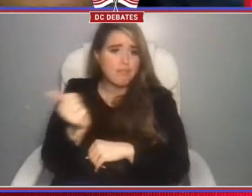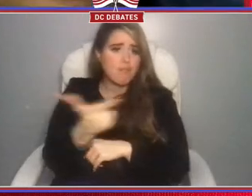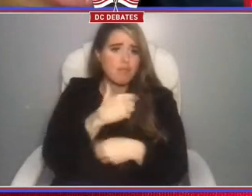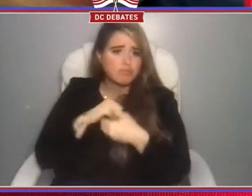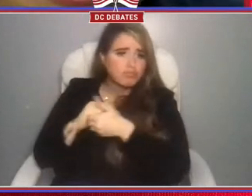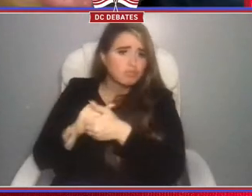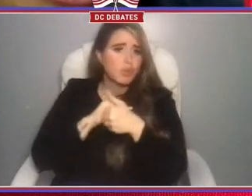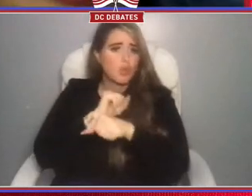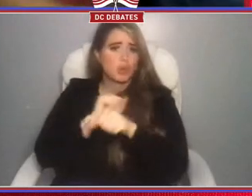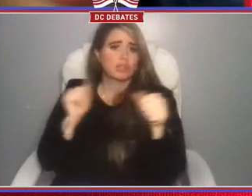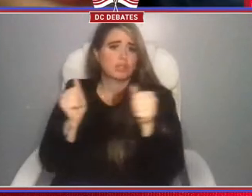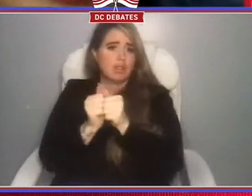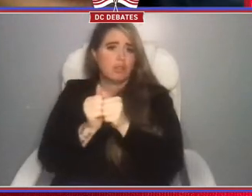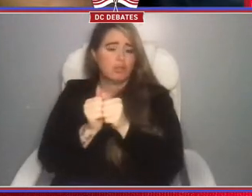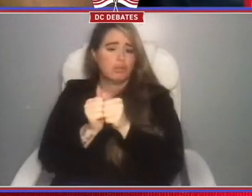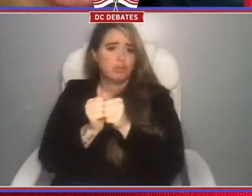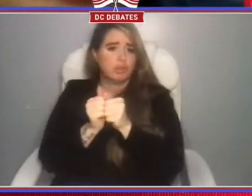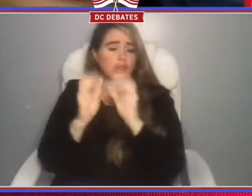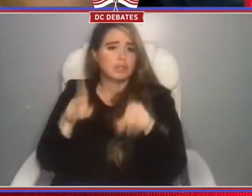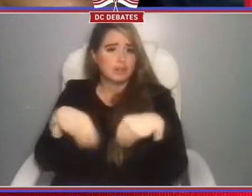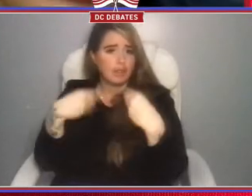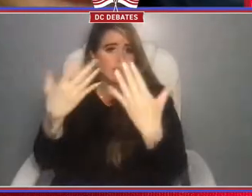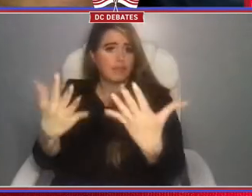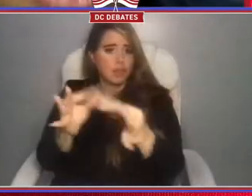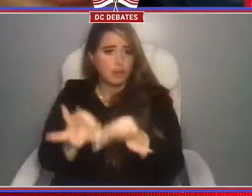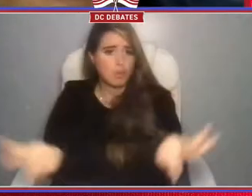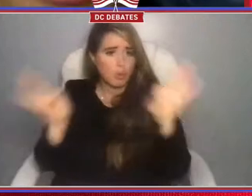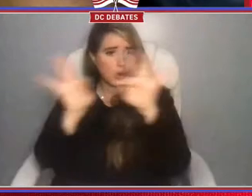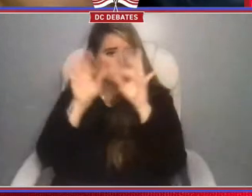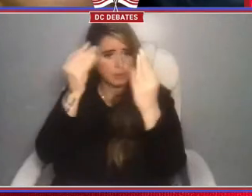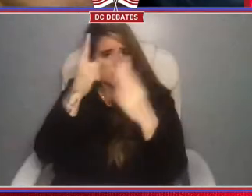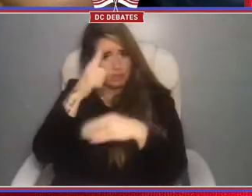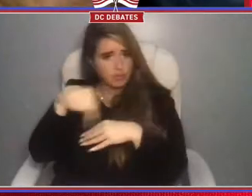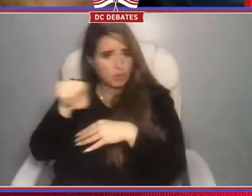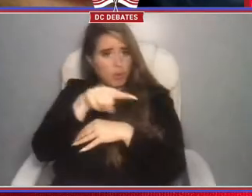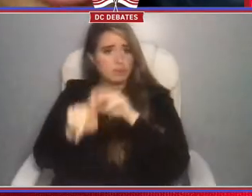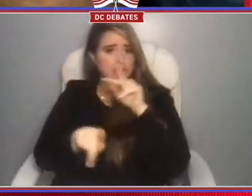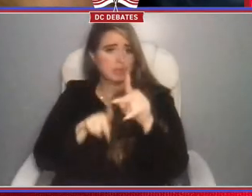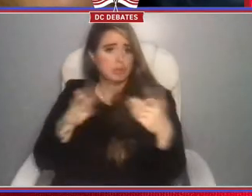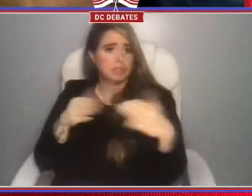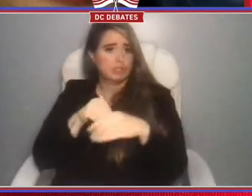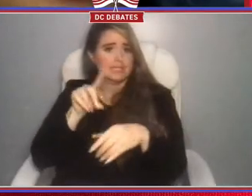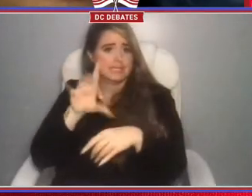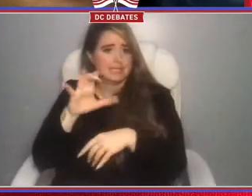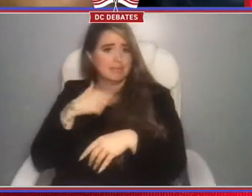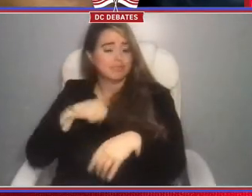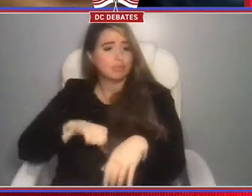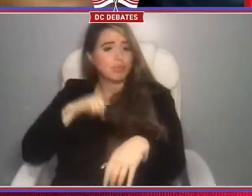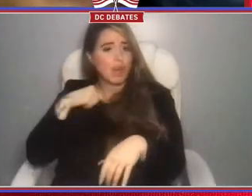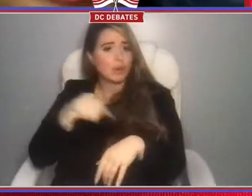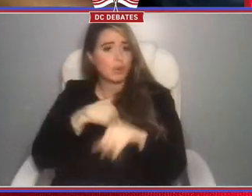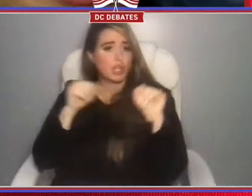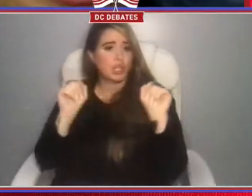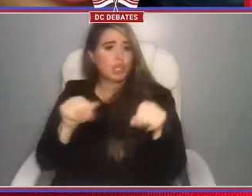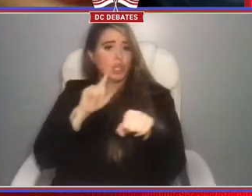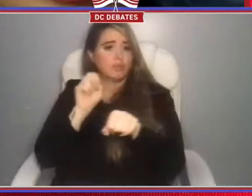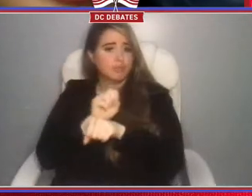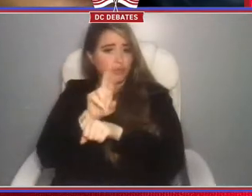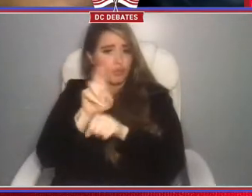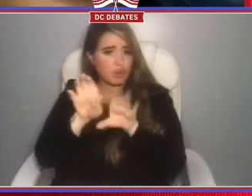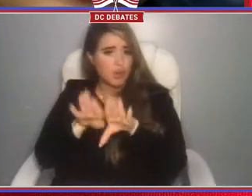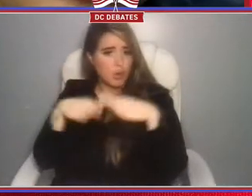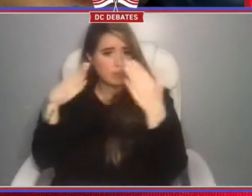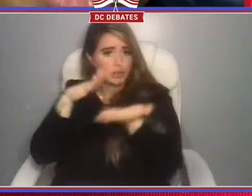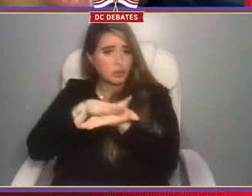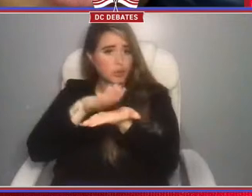deliver important information to the residents. And I'm also very proud that we were able to reopen schools for in-person